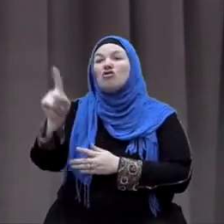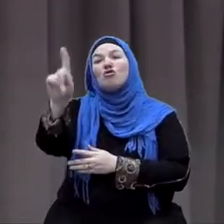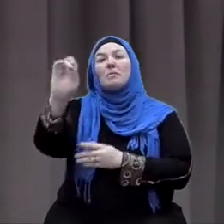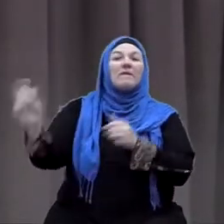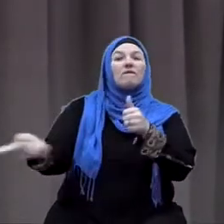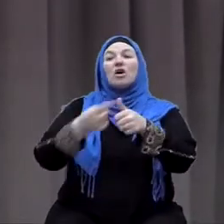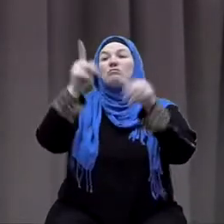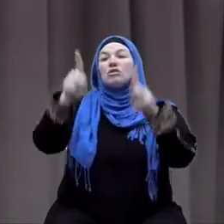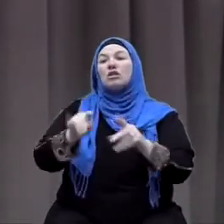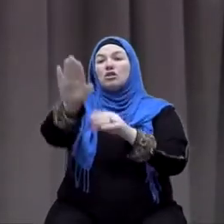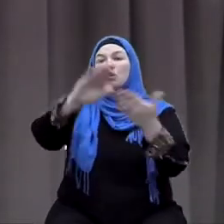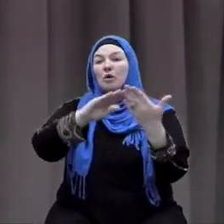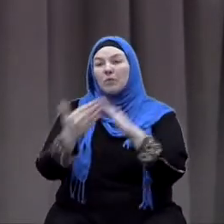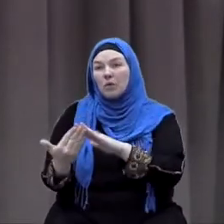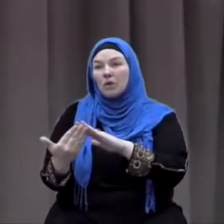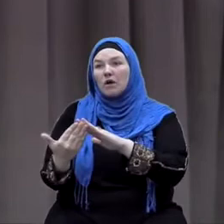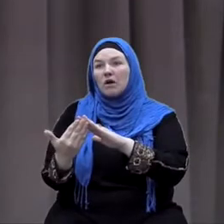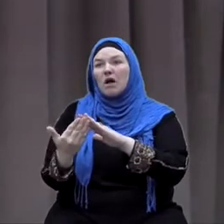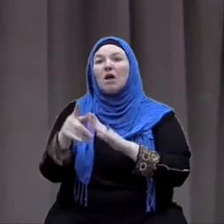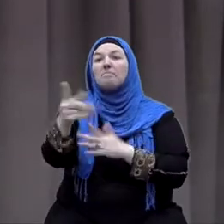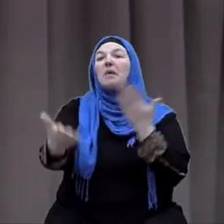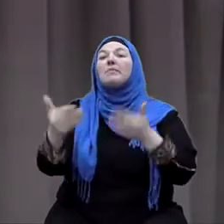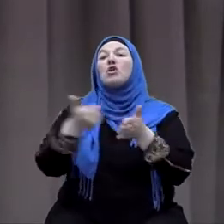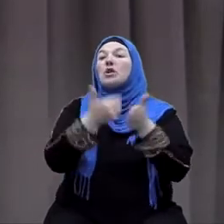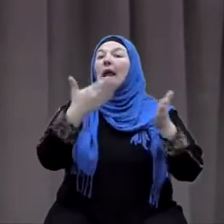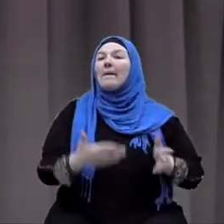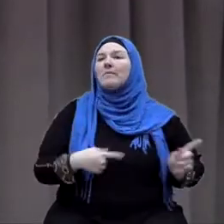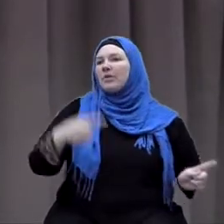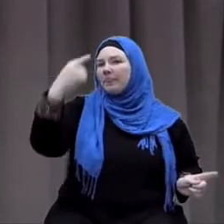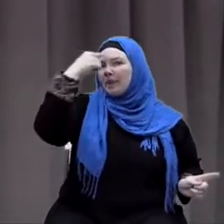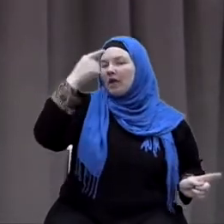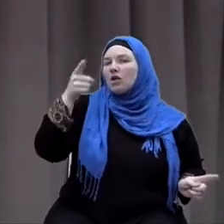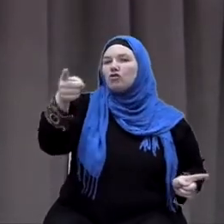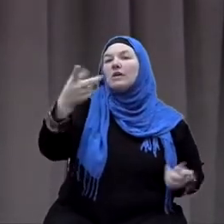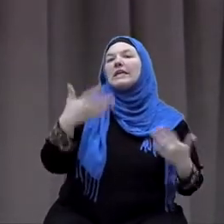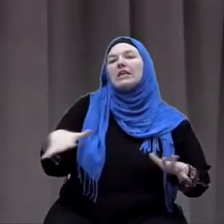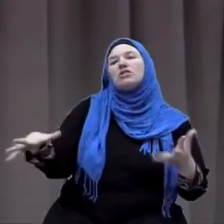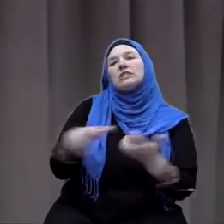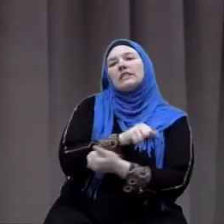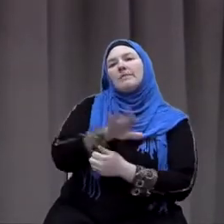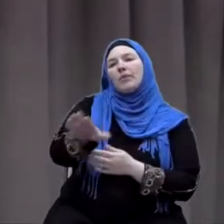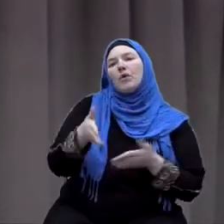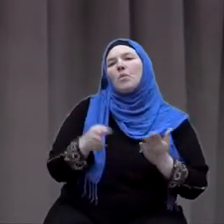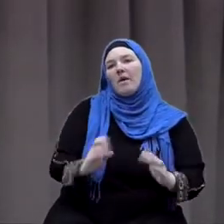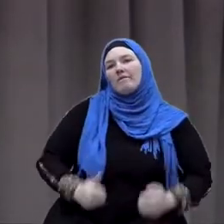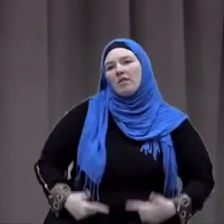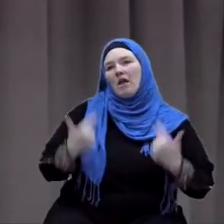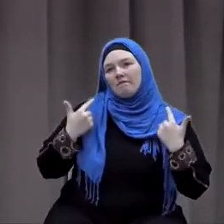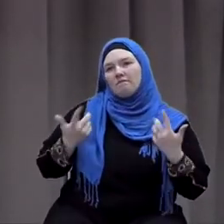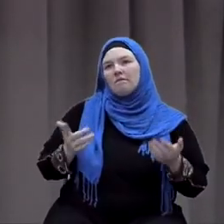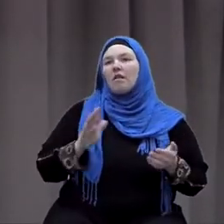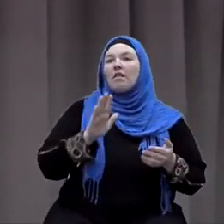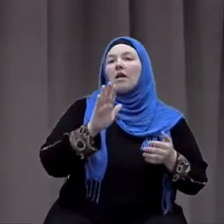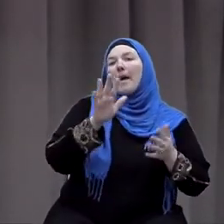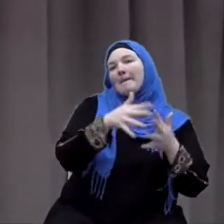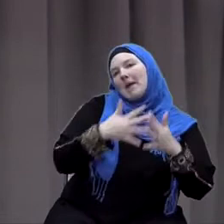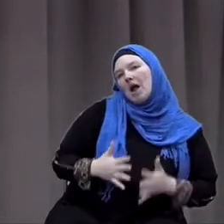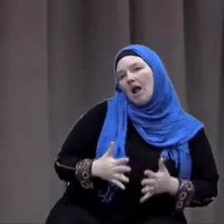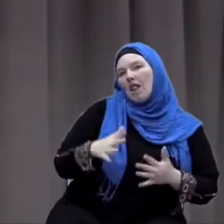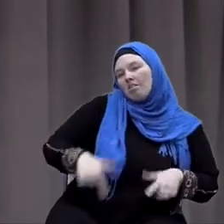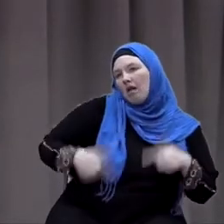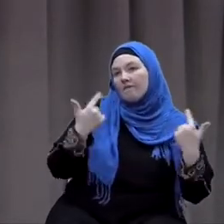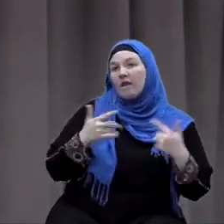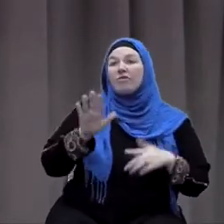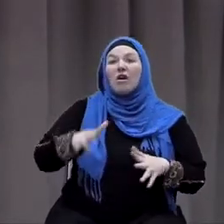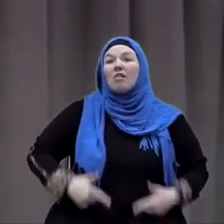direction. Your neighbor thinks that you are here to undermine their way of life. Their way of life may not